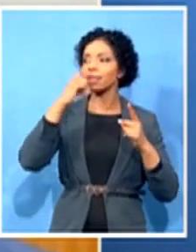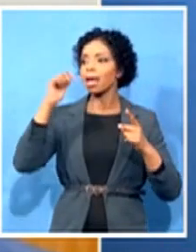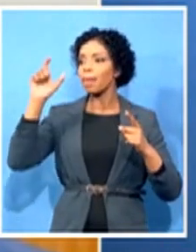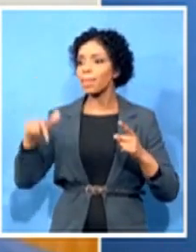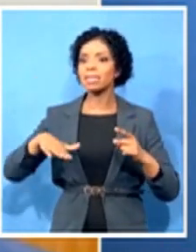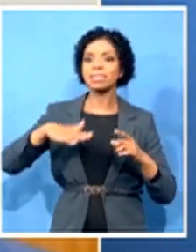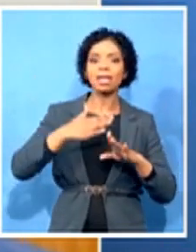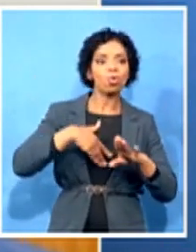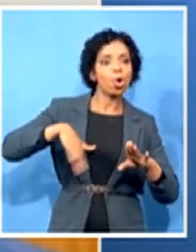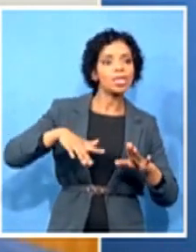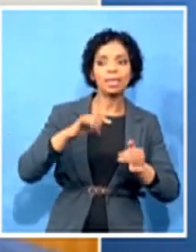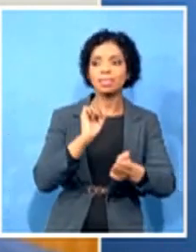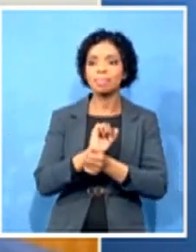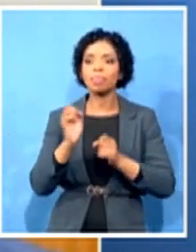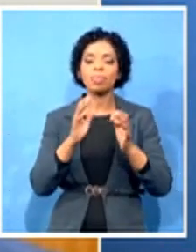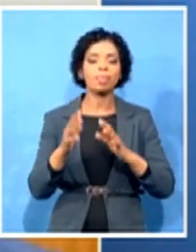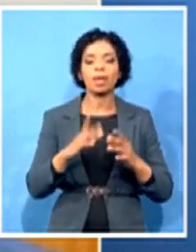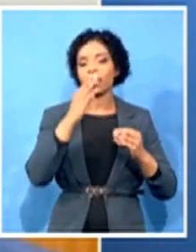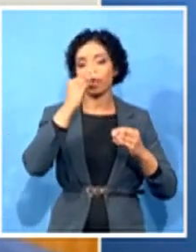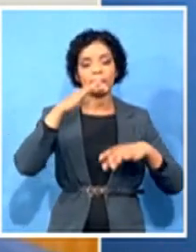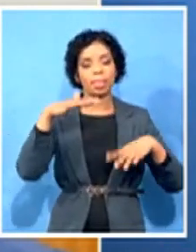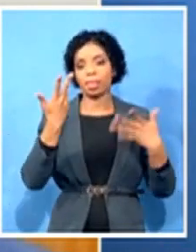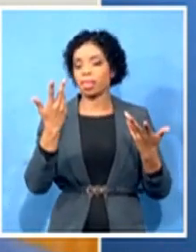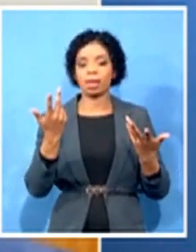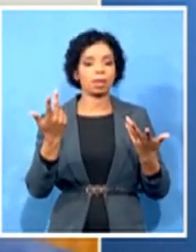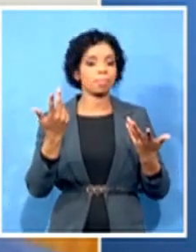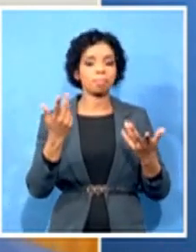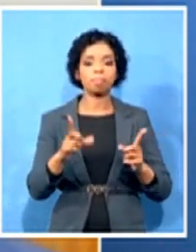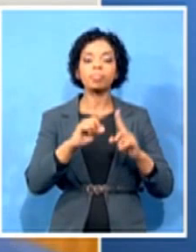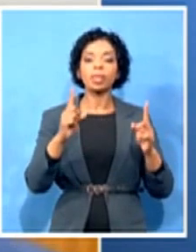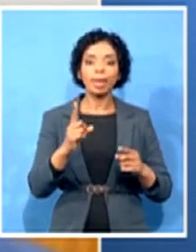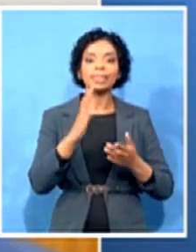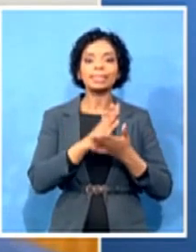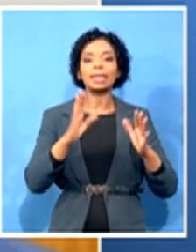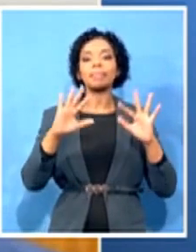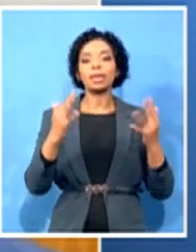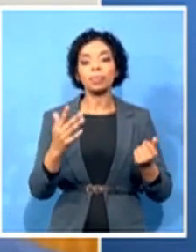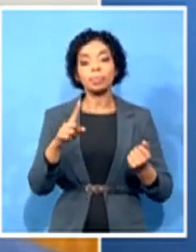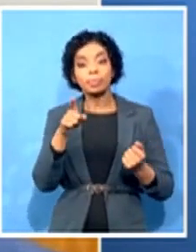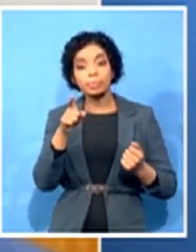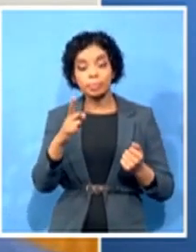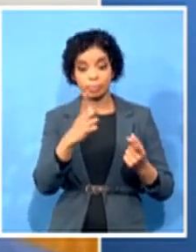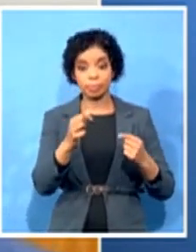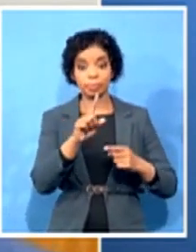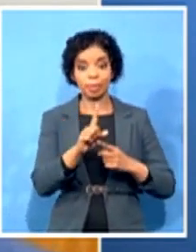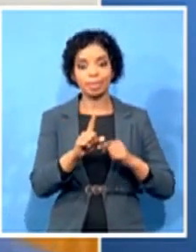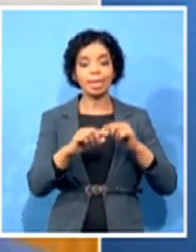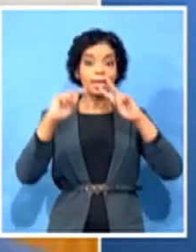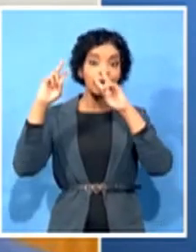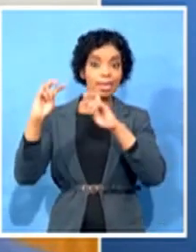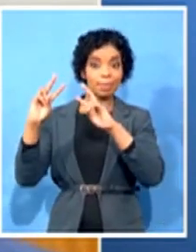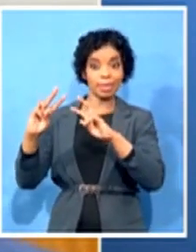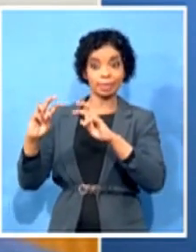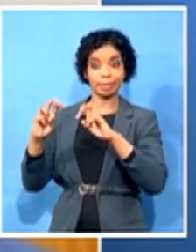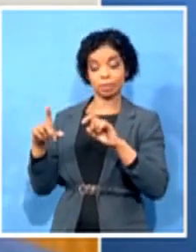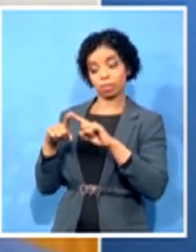And the cybercrimes bill was now also somehow a tool that the investigators can use to actually look at who's actually publishing these